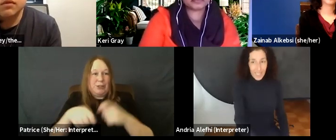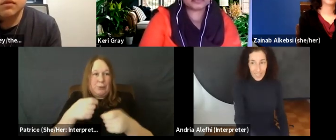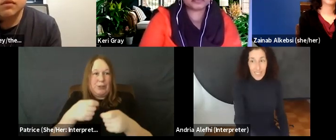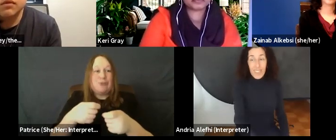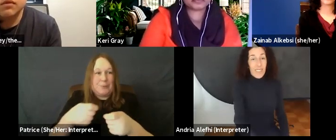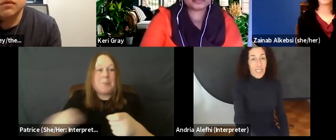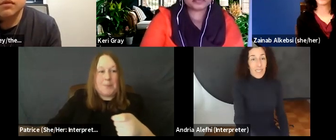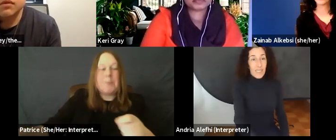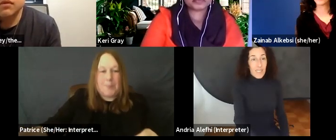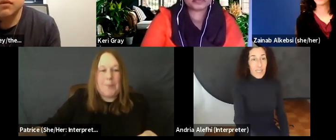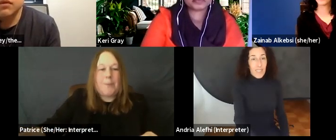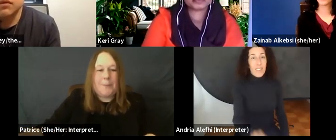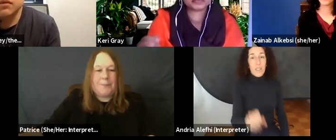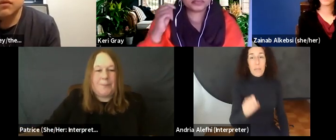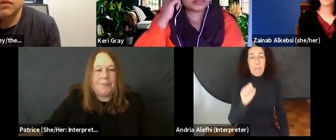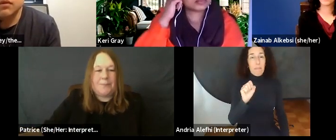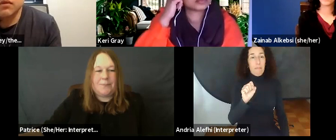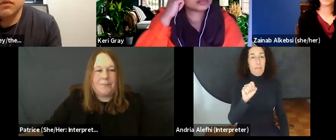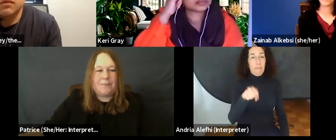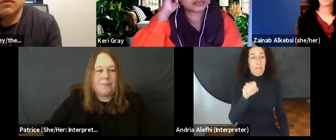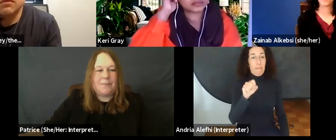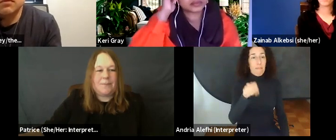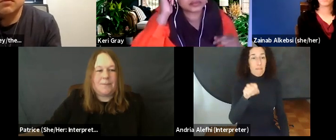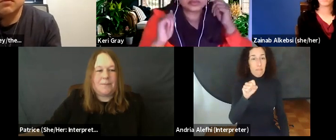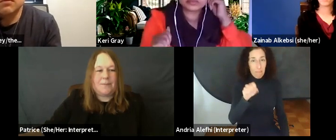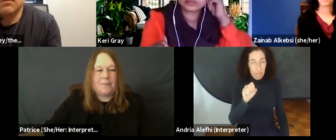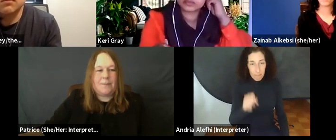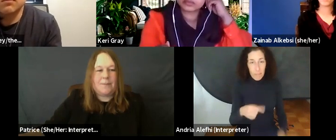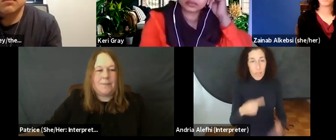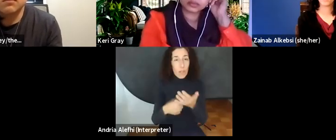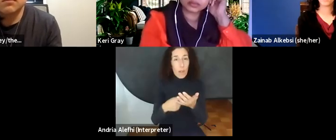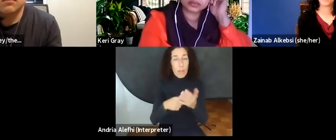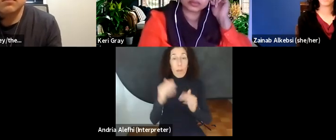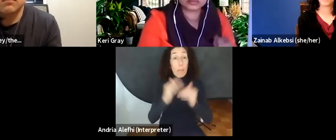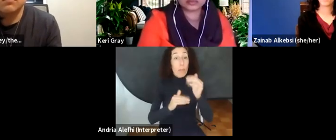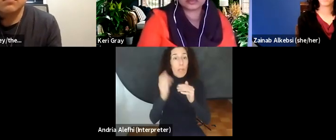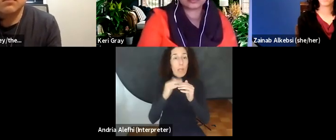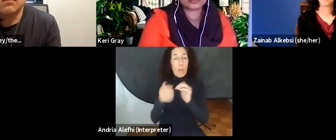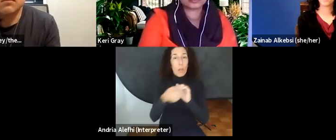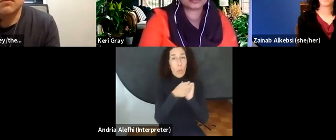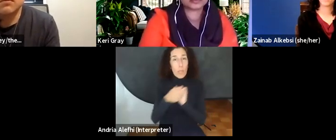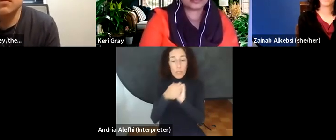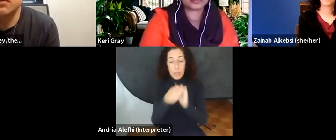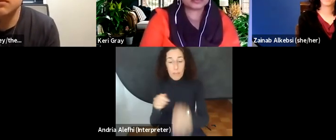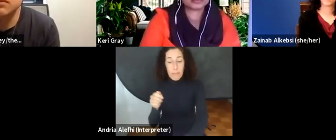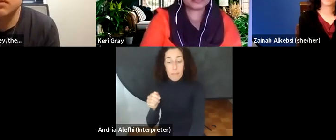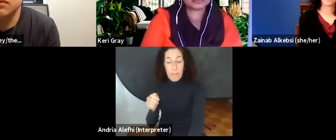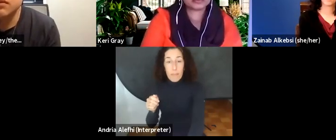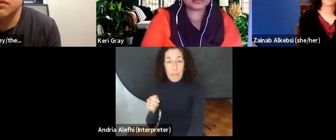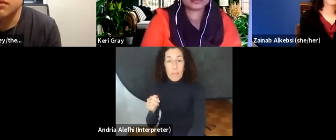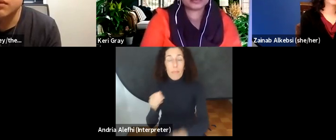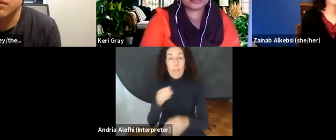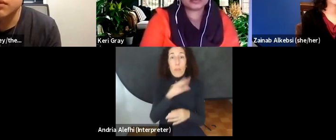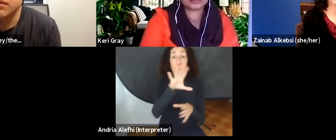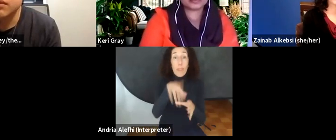as the last question and answer showed, building coalitions, building not only within disability, but between people with disabilities and